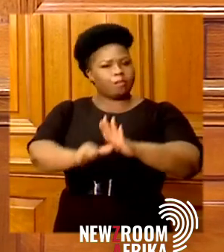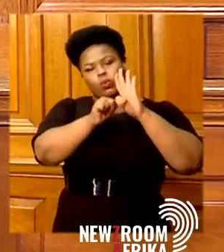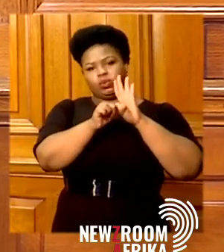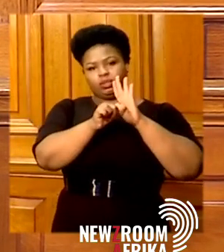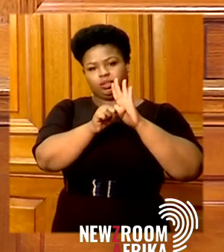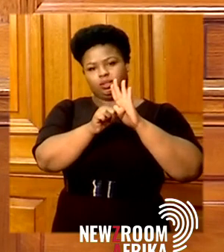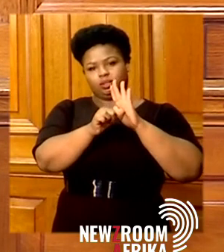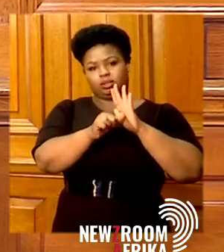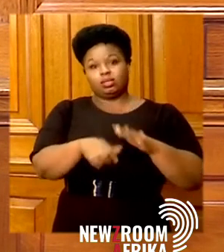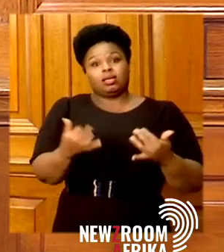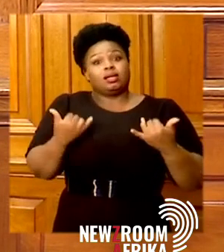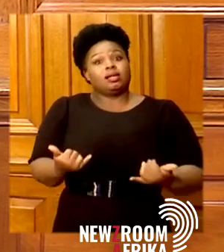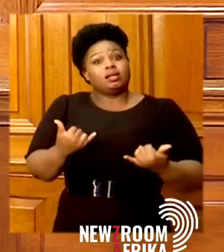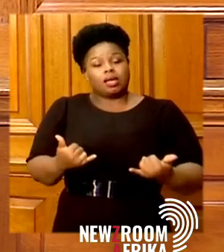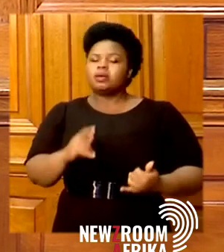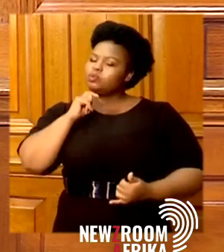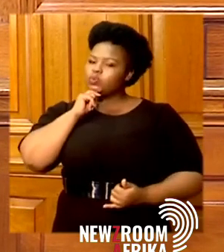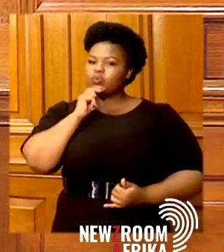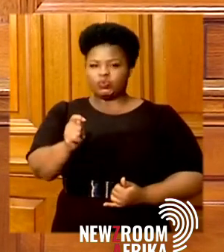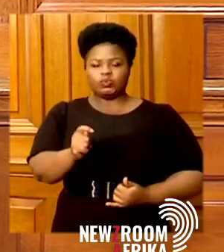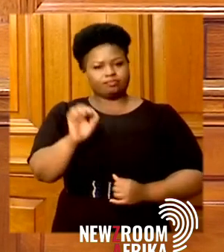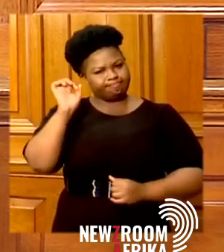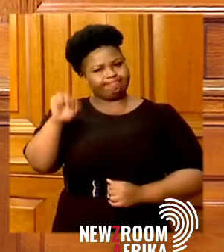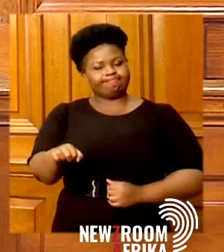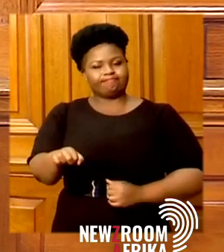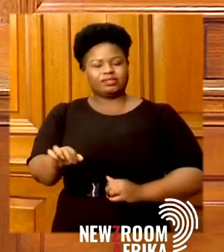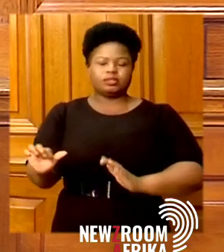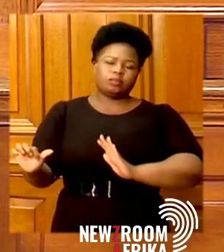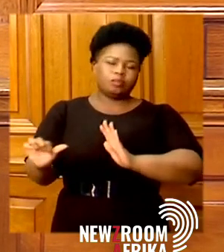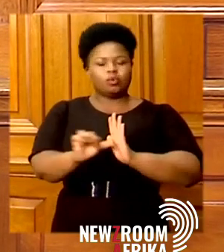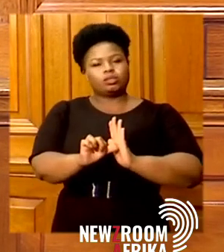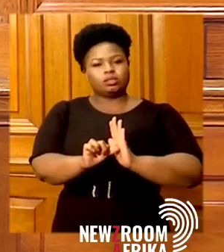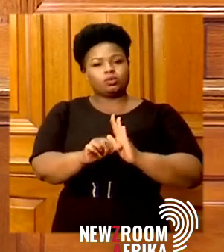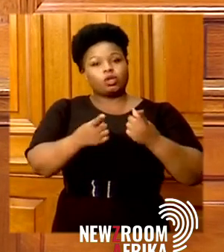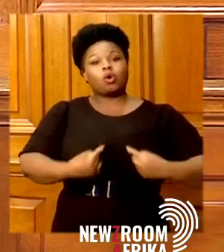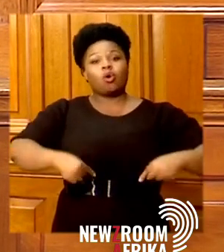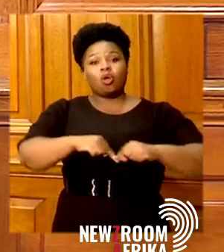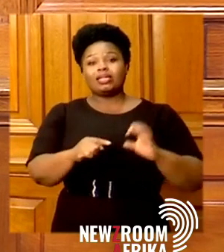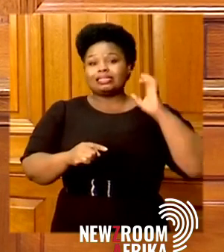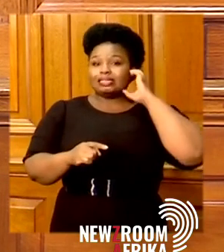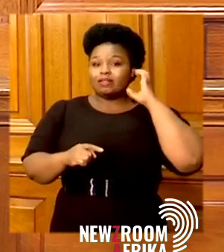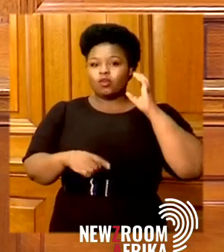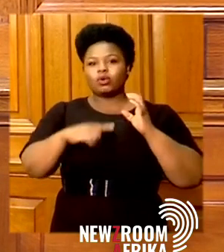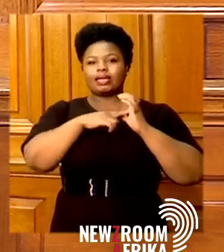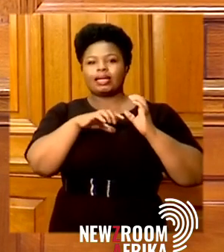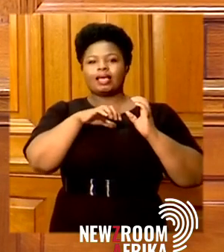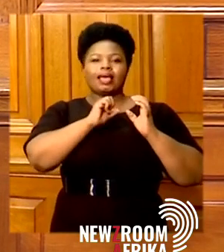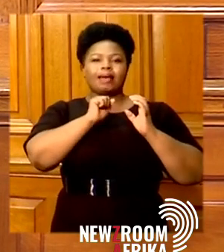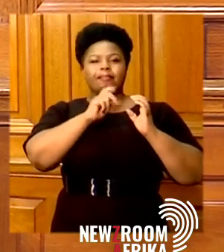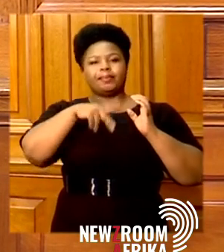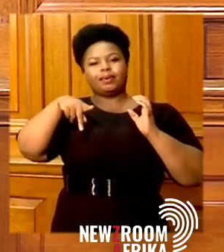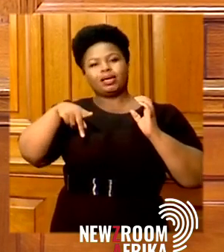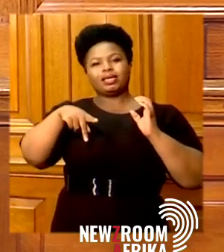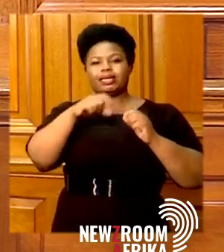now even more important that we all download the COVID Alerts SA mobile